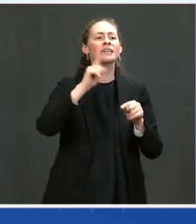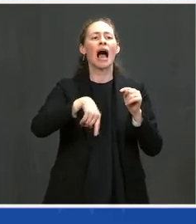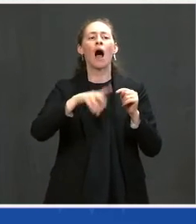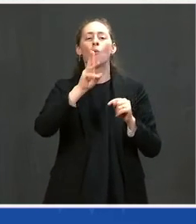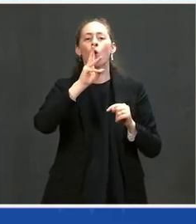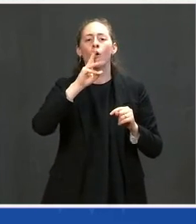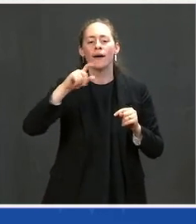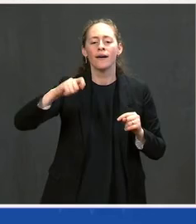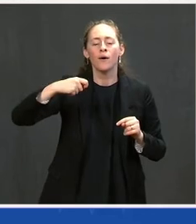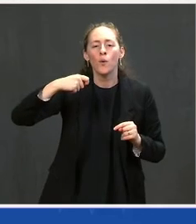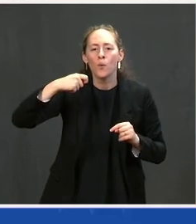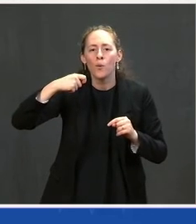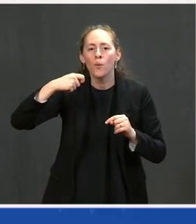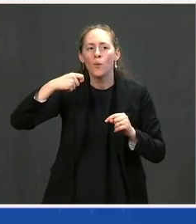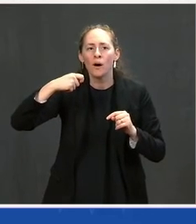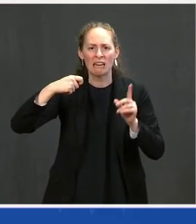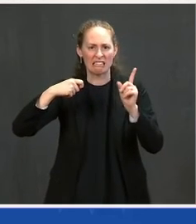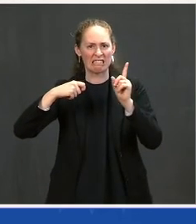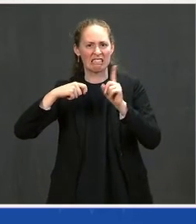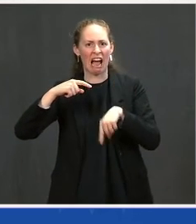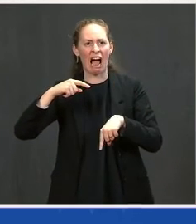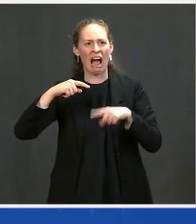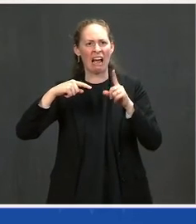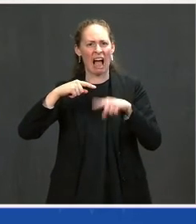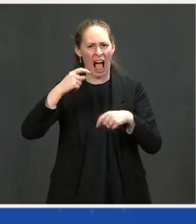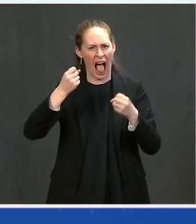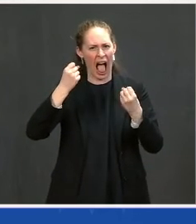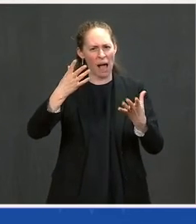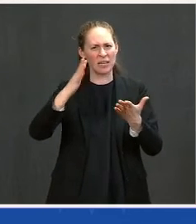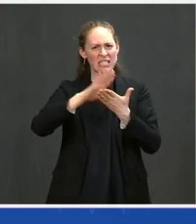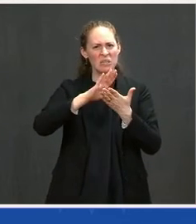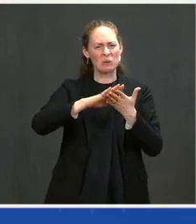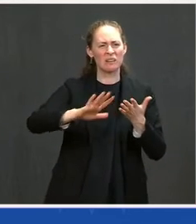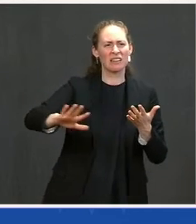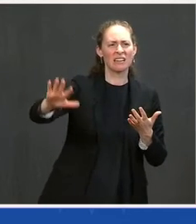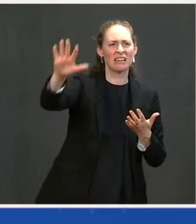How many schools are still in a position where there's asbestos?